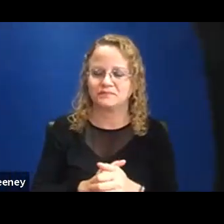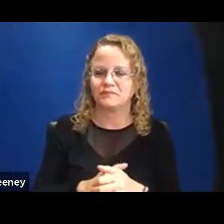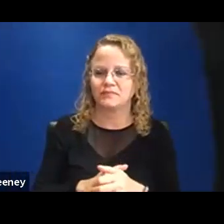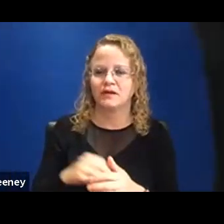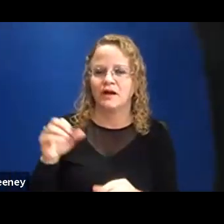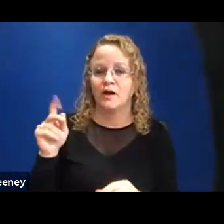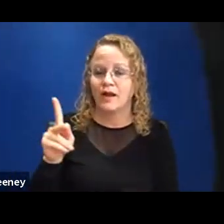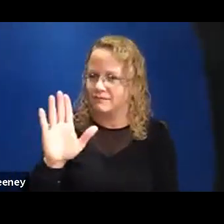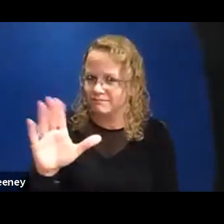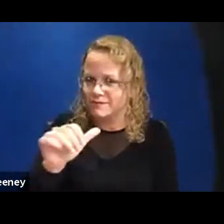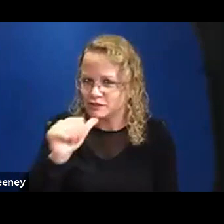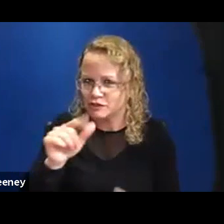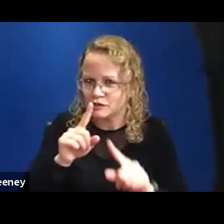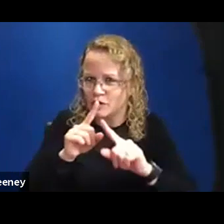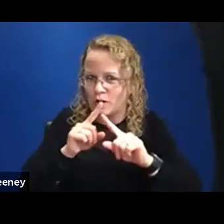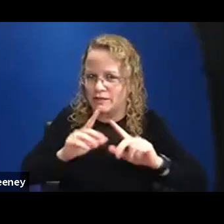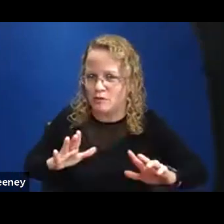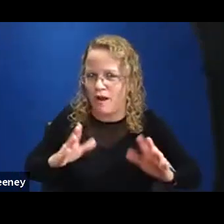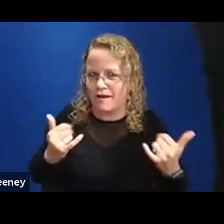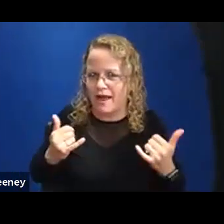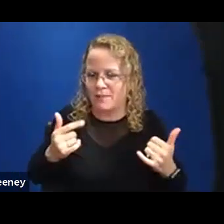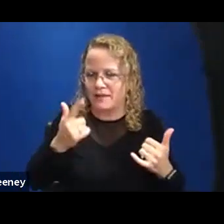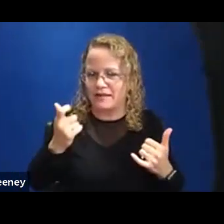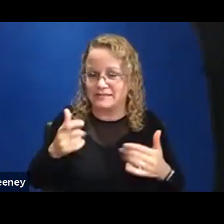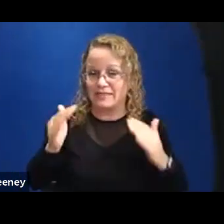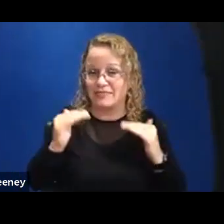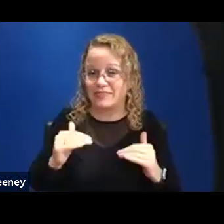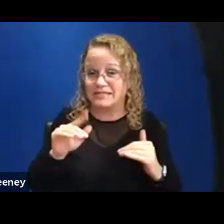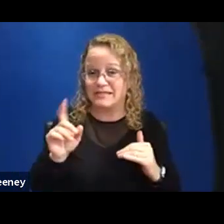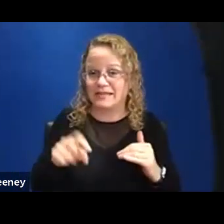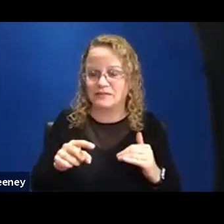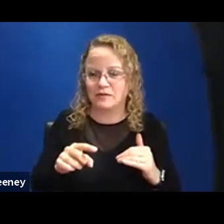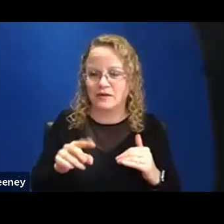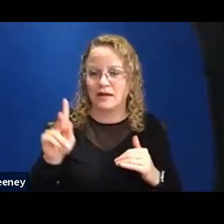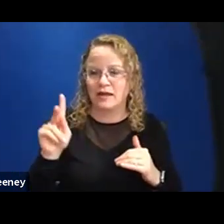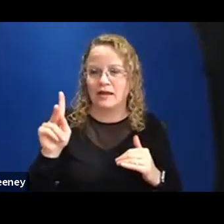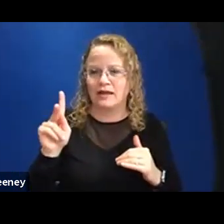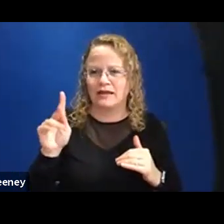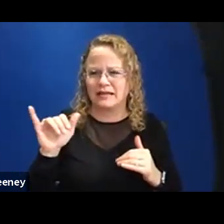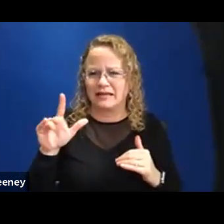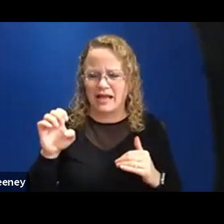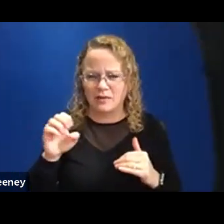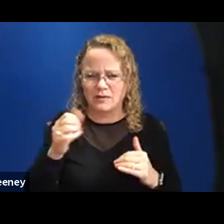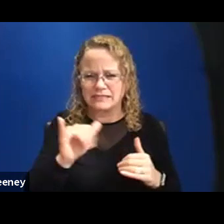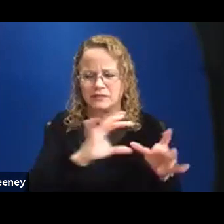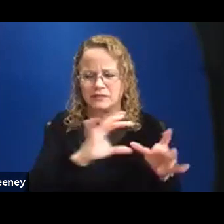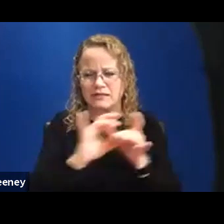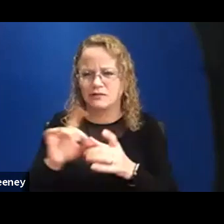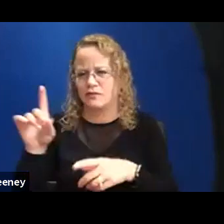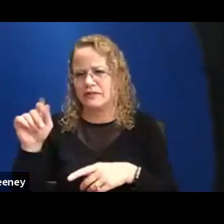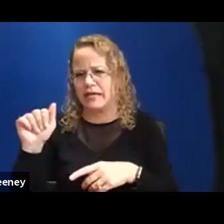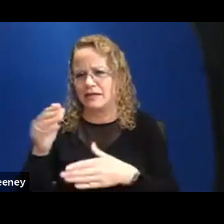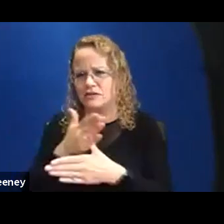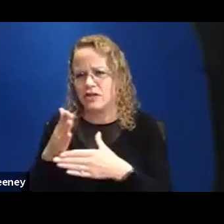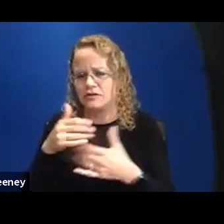Okay, well, don't get too quiet on both on me right now, because this next question, Kyle, it's still kind of tied into the data that you shared, and it's